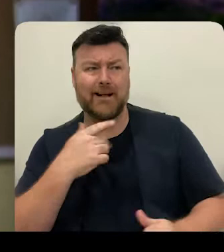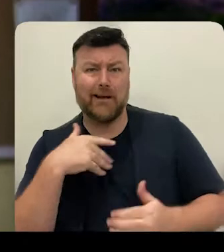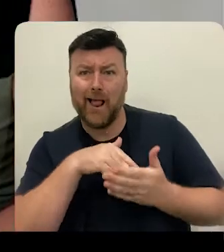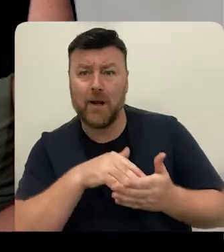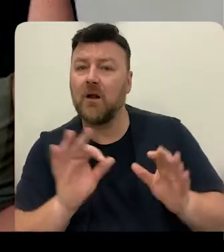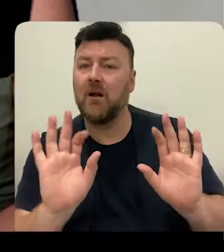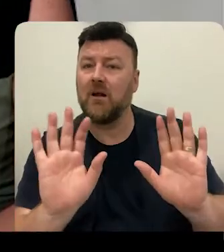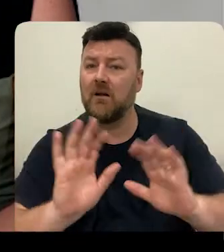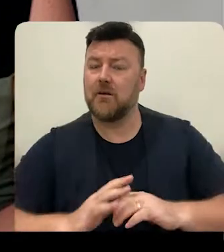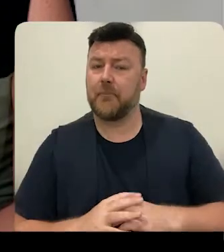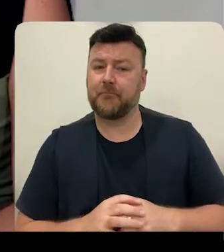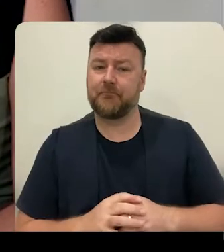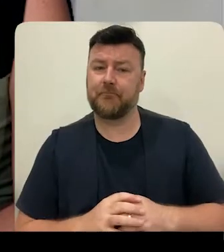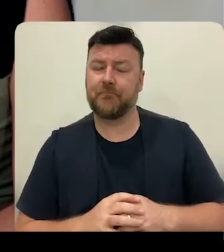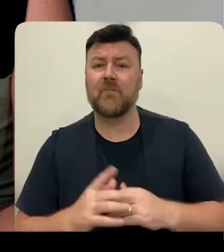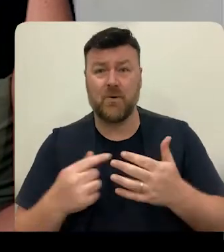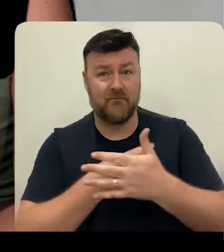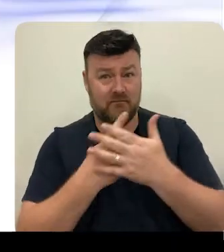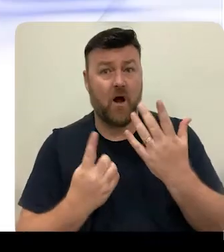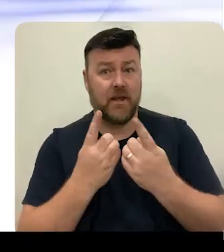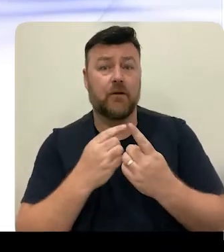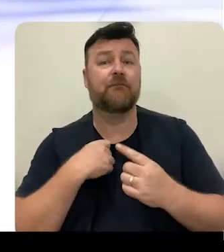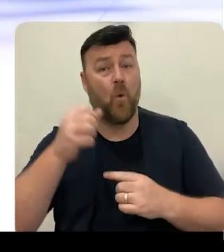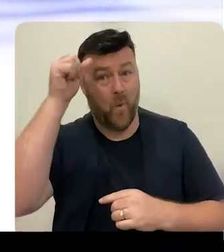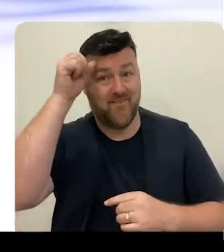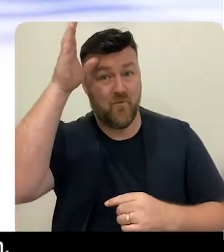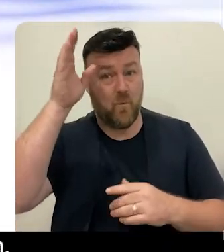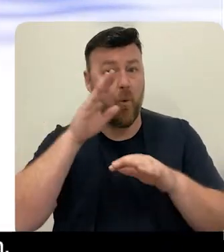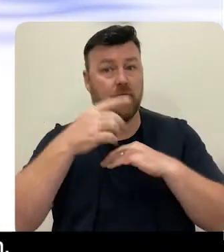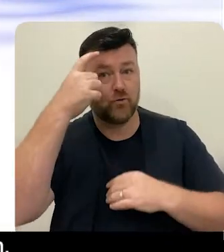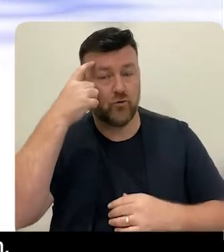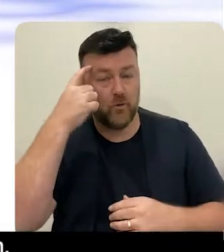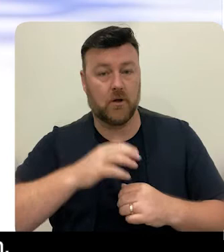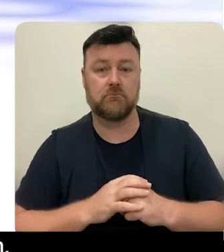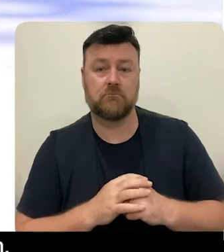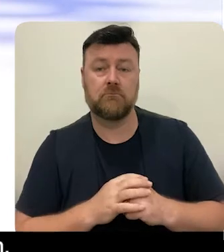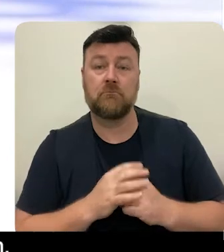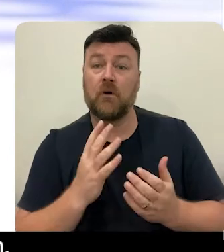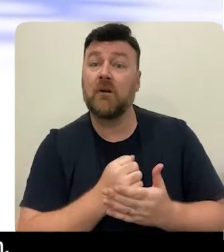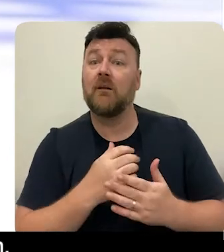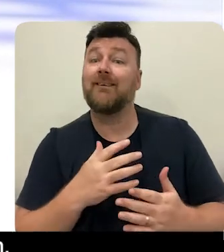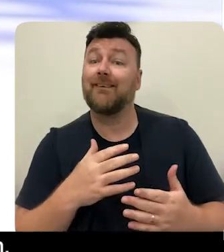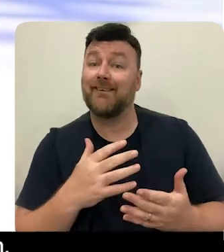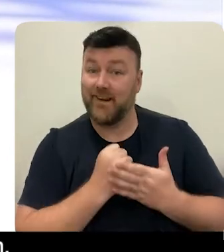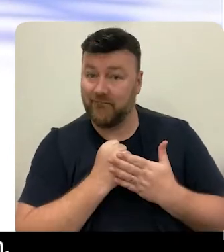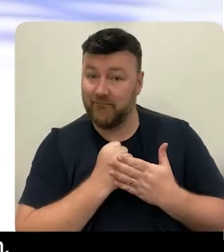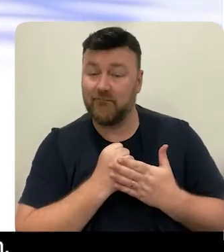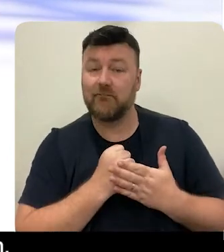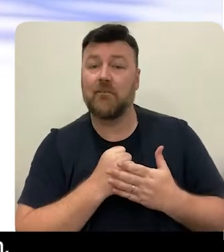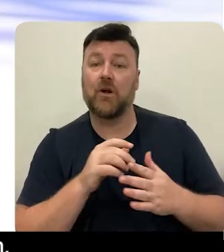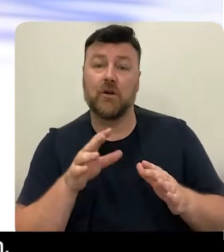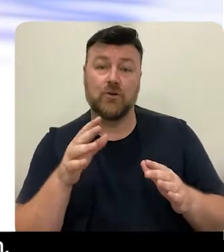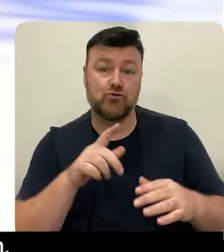the issues. The core principles of being trauma-informed are fivefold: safety, trustworthiness,